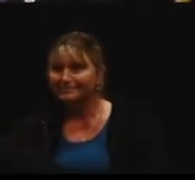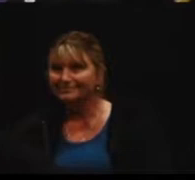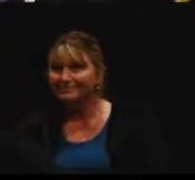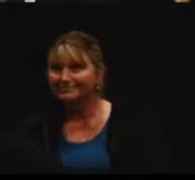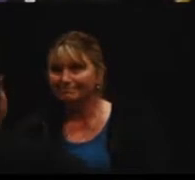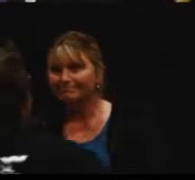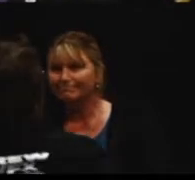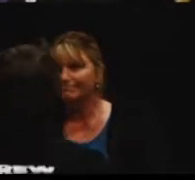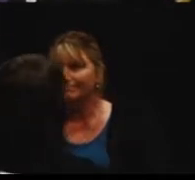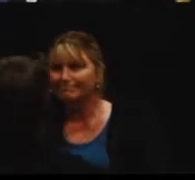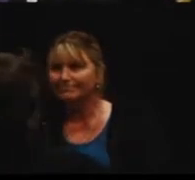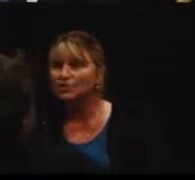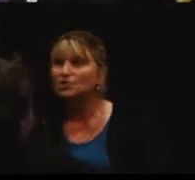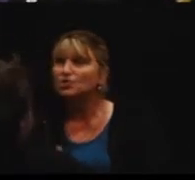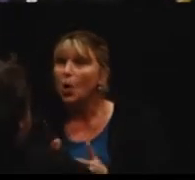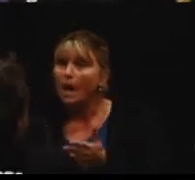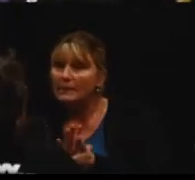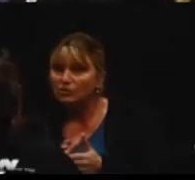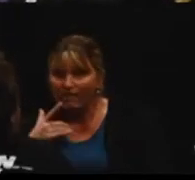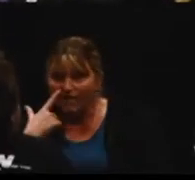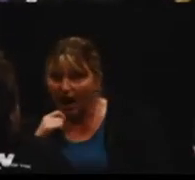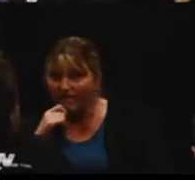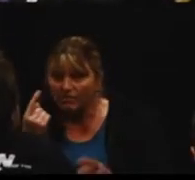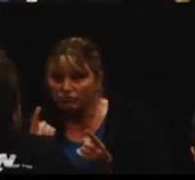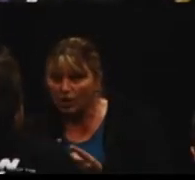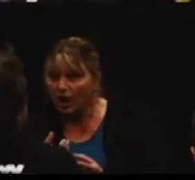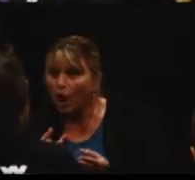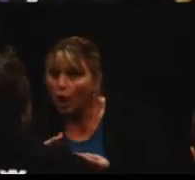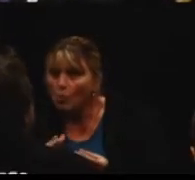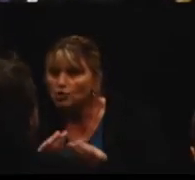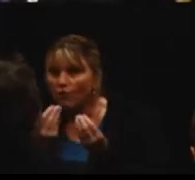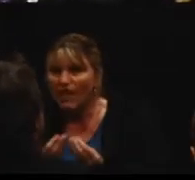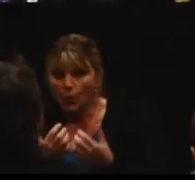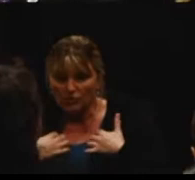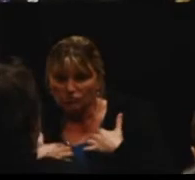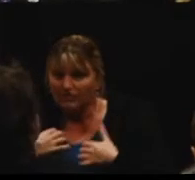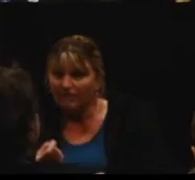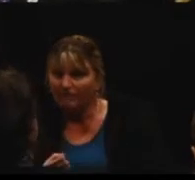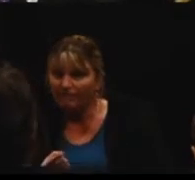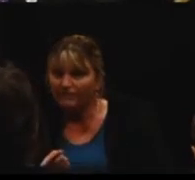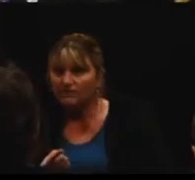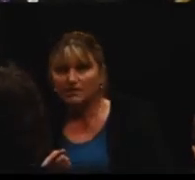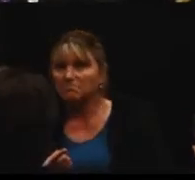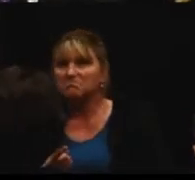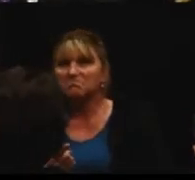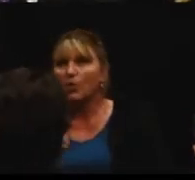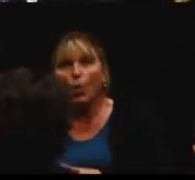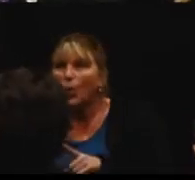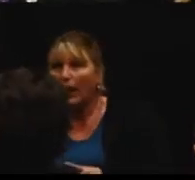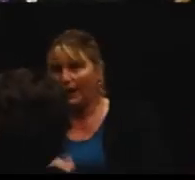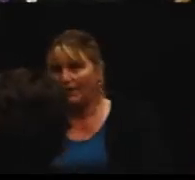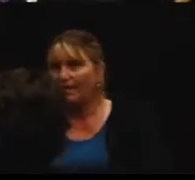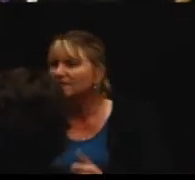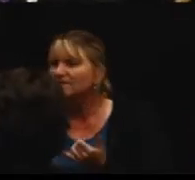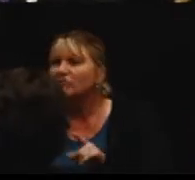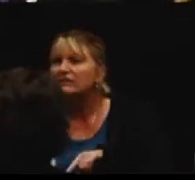And so you can find out whether your product has any commercial interest in almost no time, and that's very